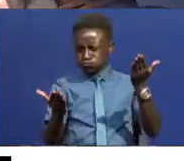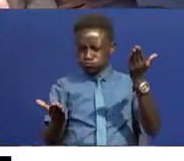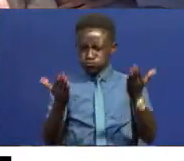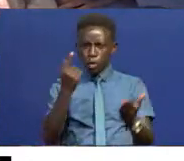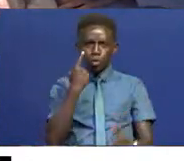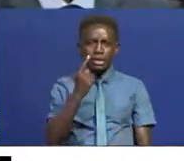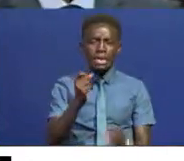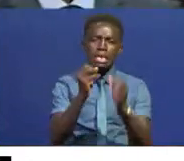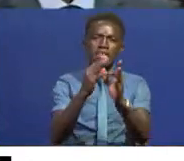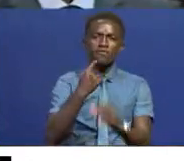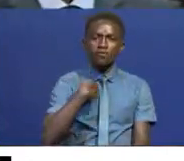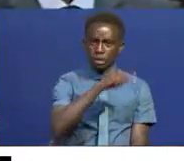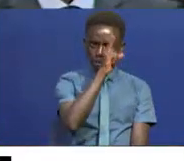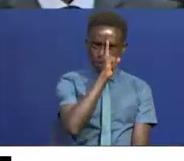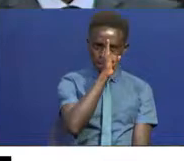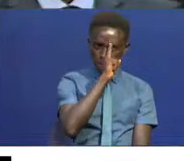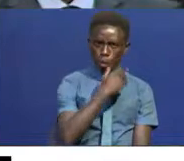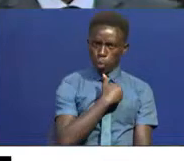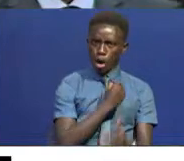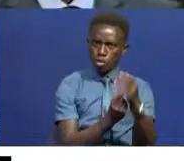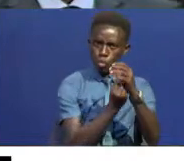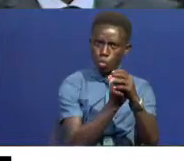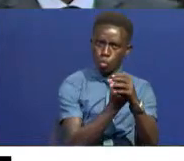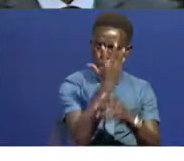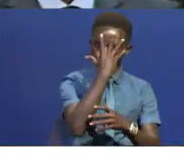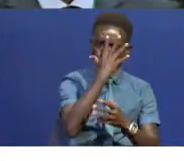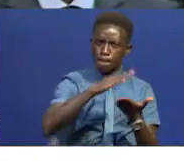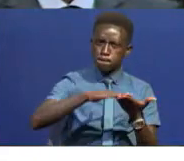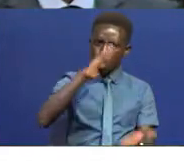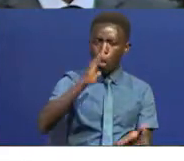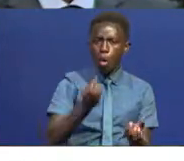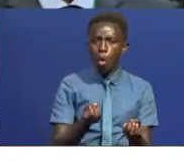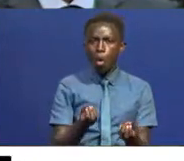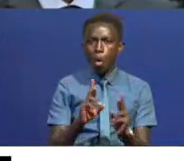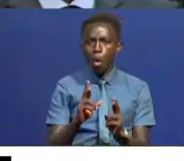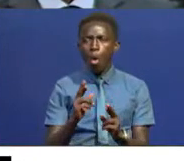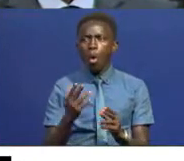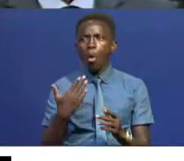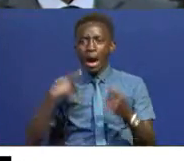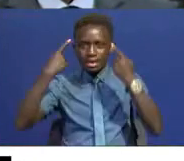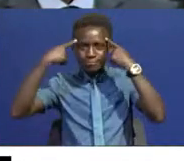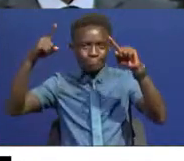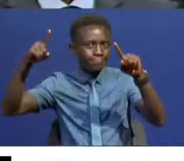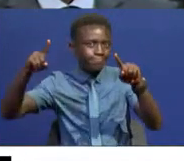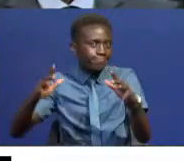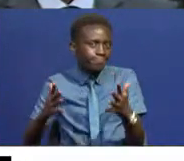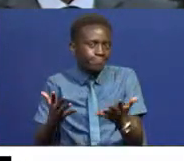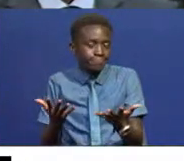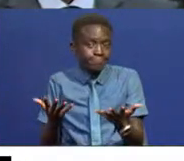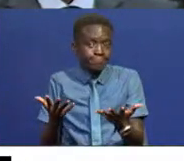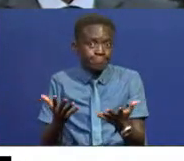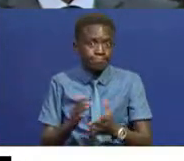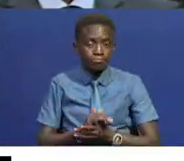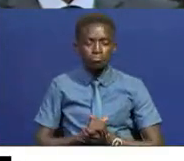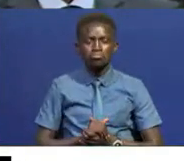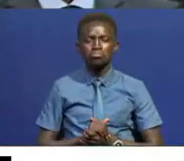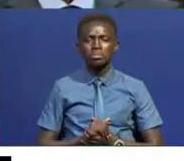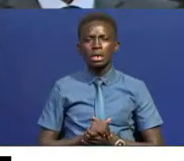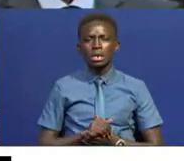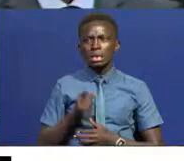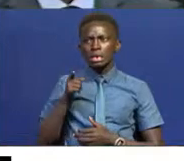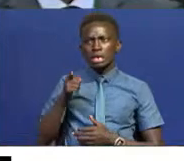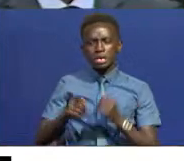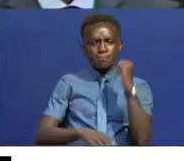rapid growth and inclusive prosperity. The bottom-up economic transformation agenda examined the levels of